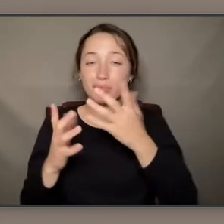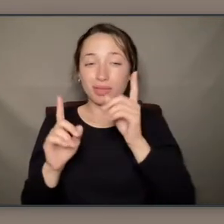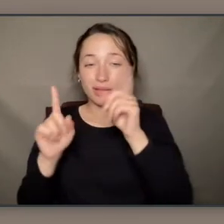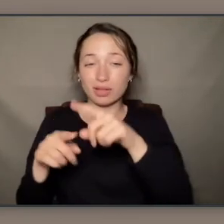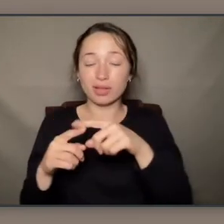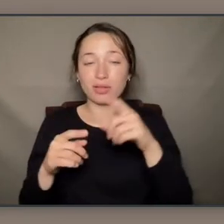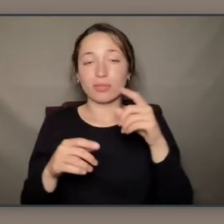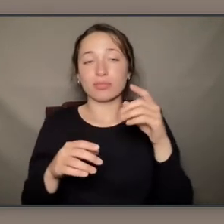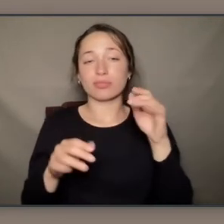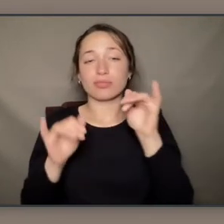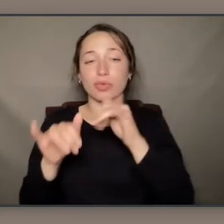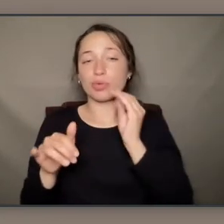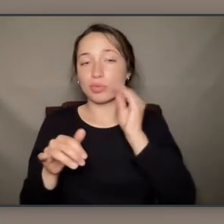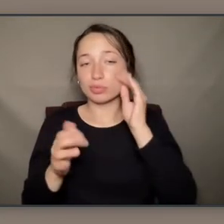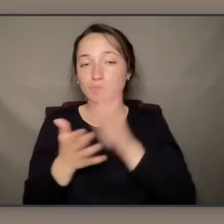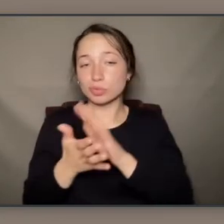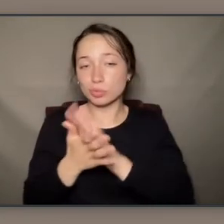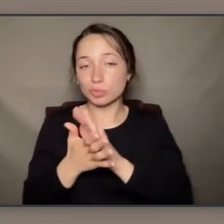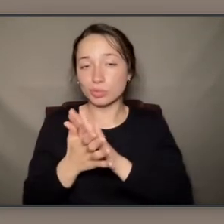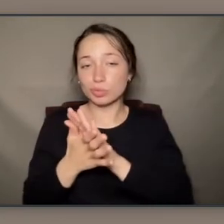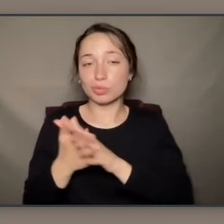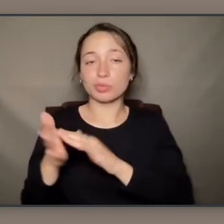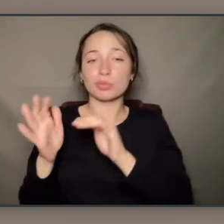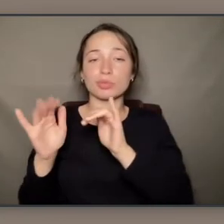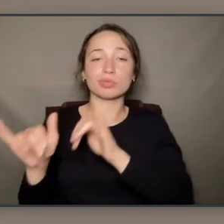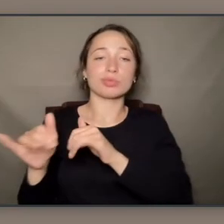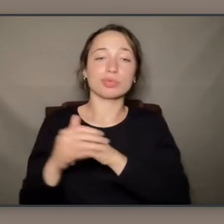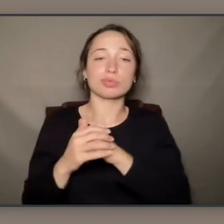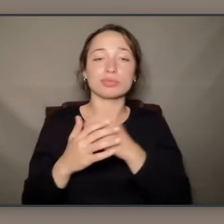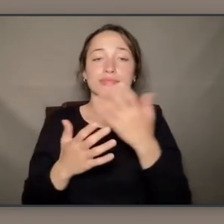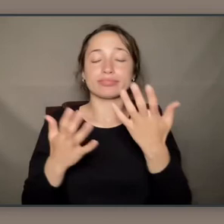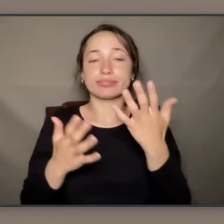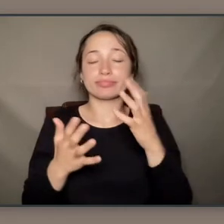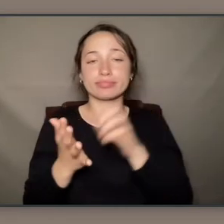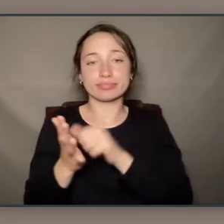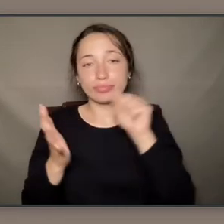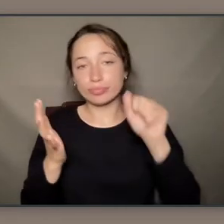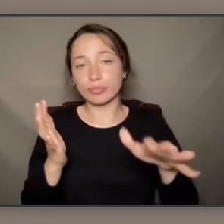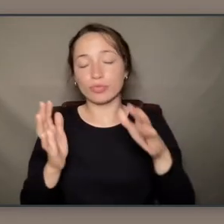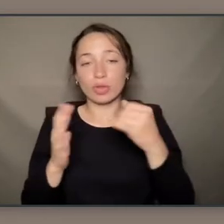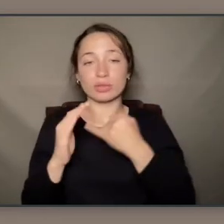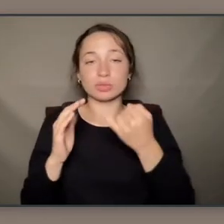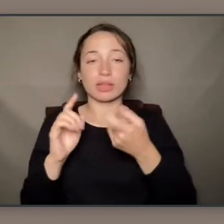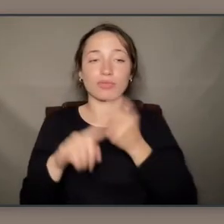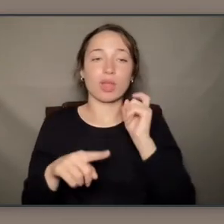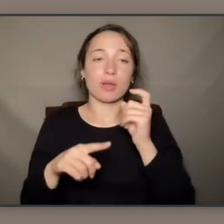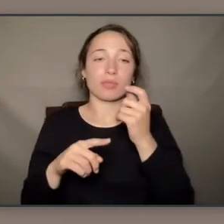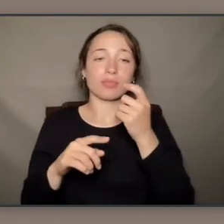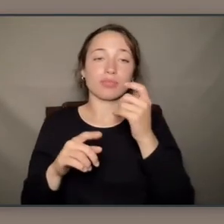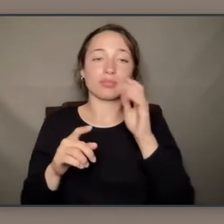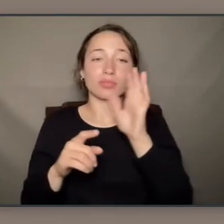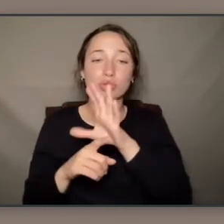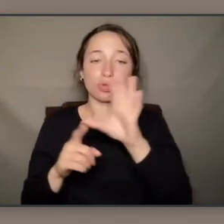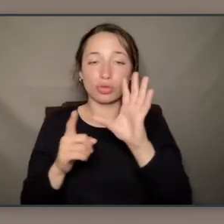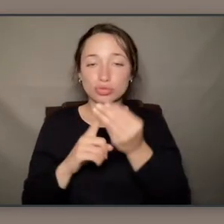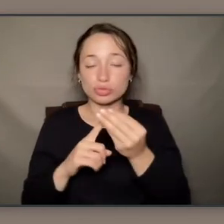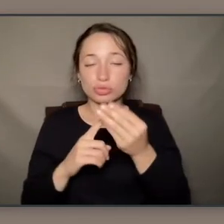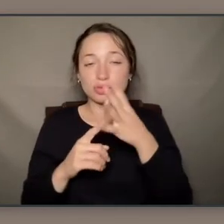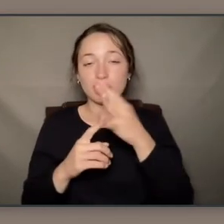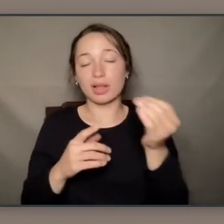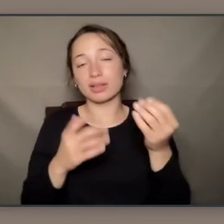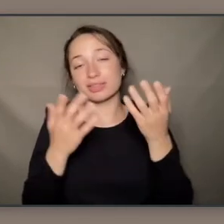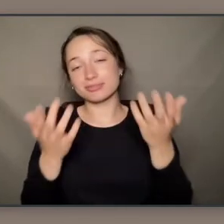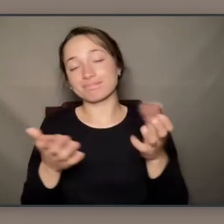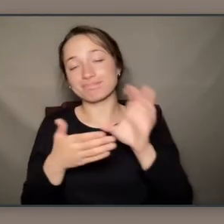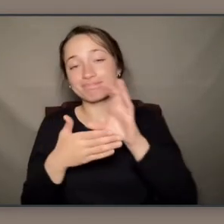may have been in a boarding school. They may have been completely removed from, isolated from any